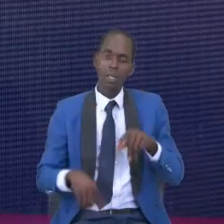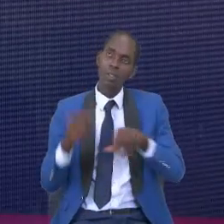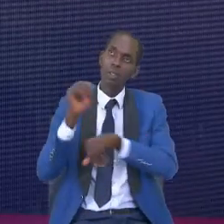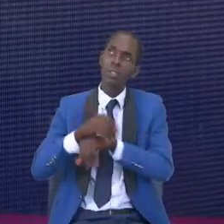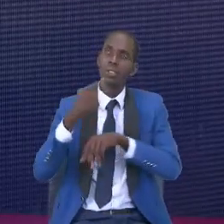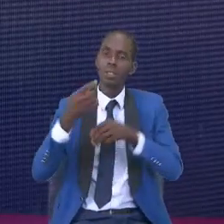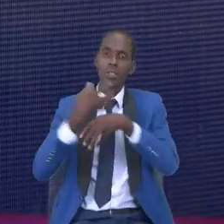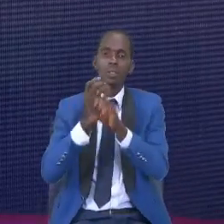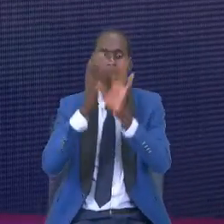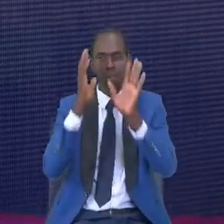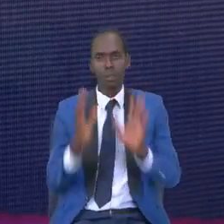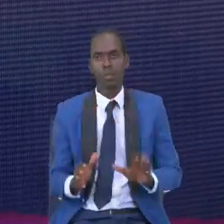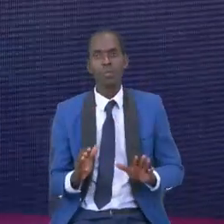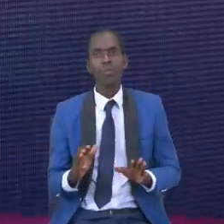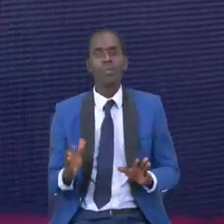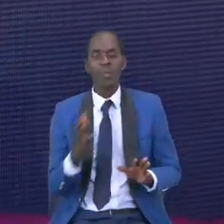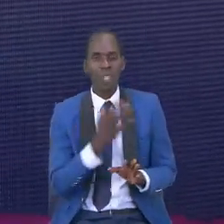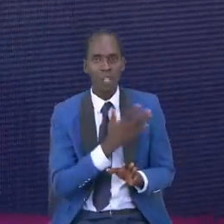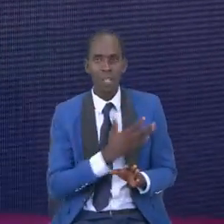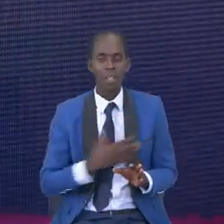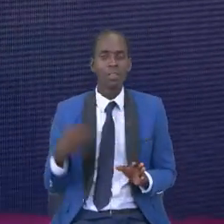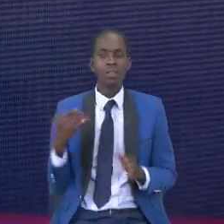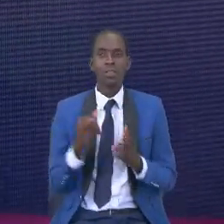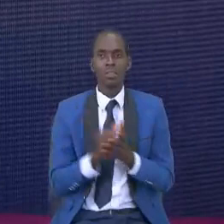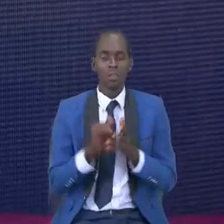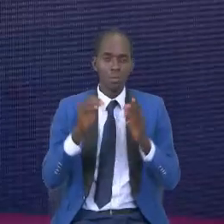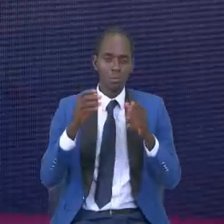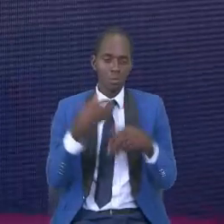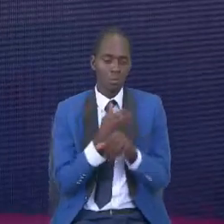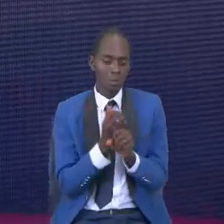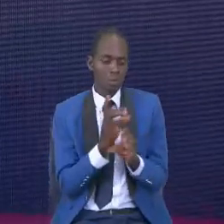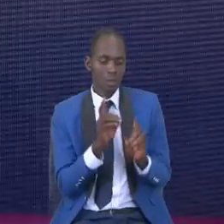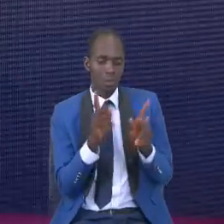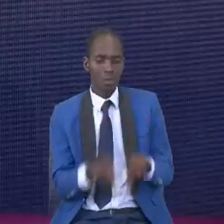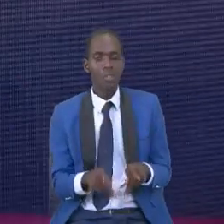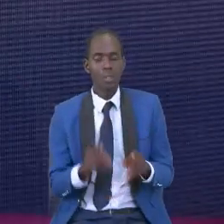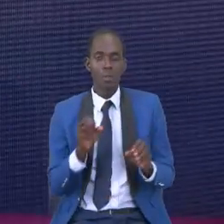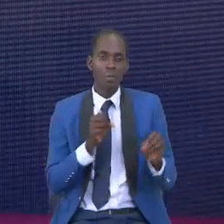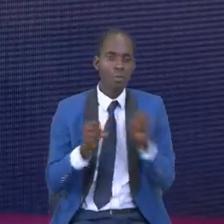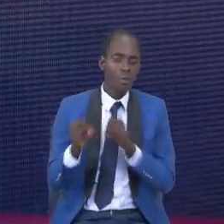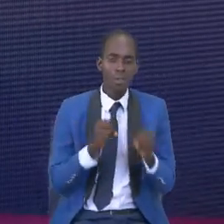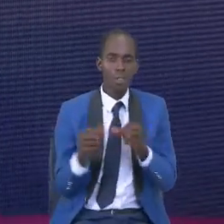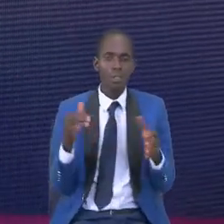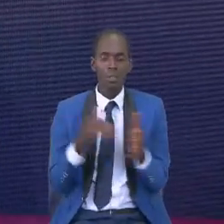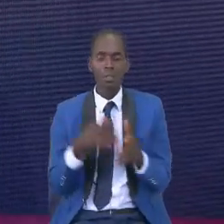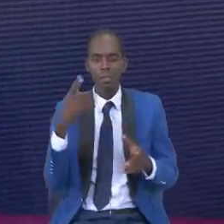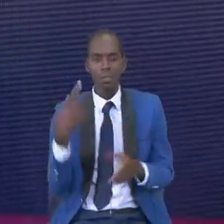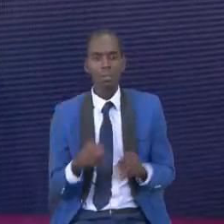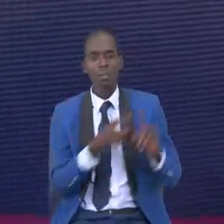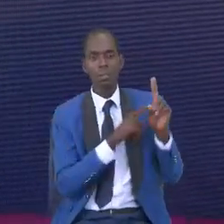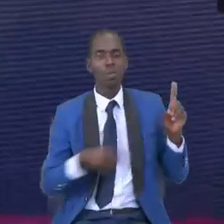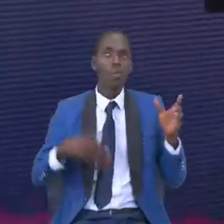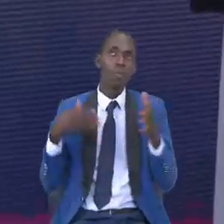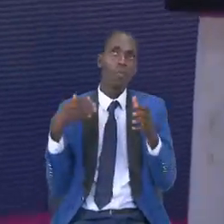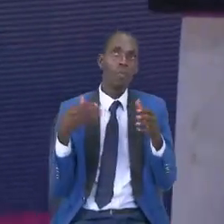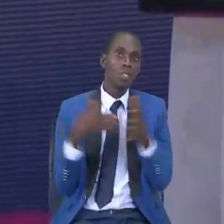of rebellion and the way of transgression, and I'm going to fight against God to the end, God will not allow